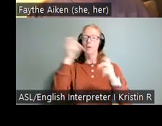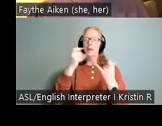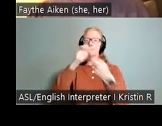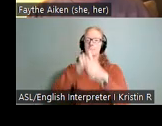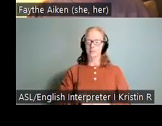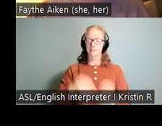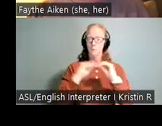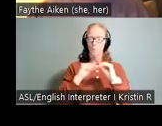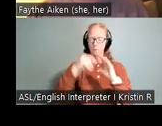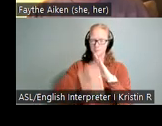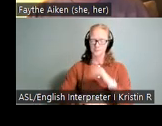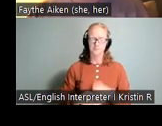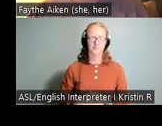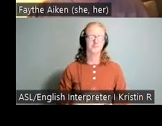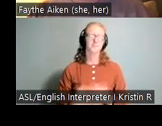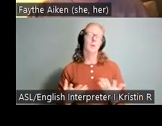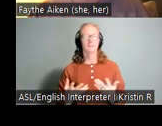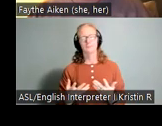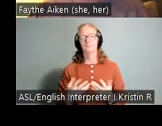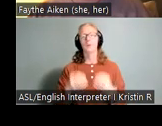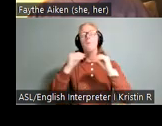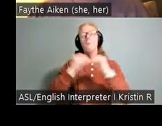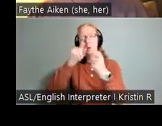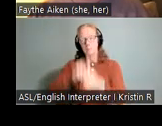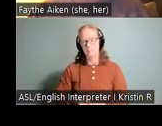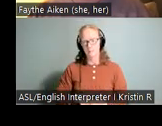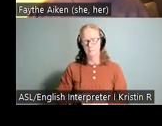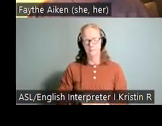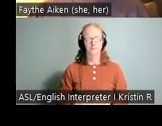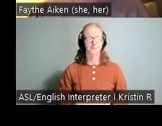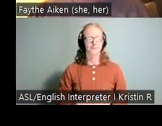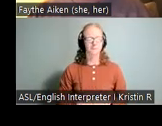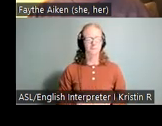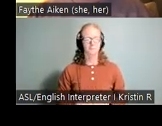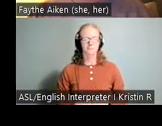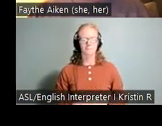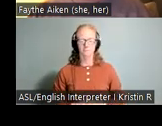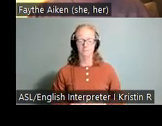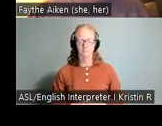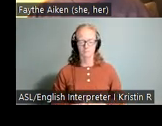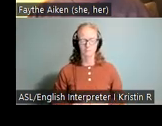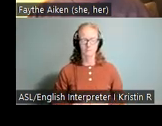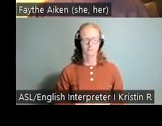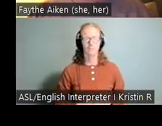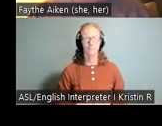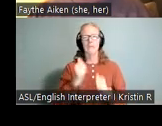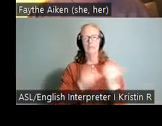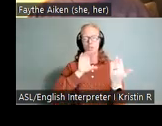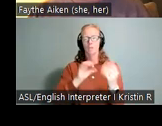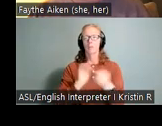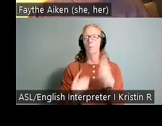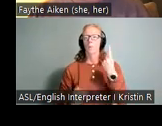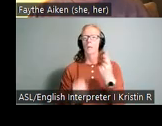of what this, well, some more details on what this could look like. So we'll do one at a time. Number